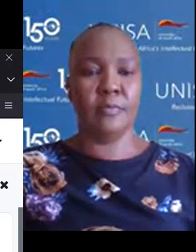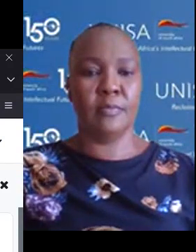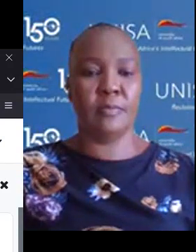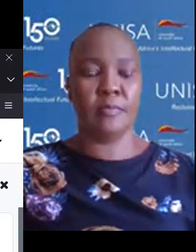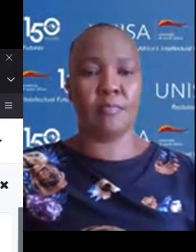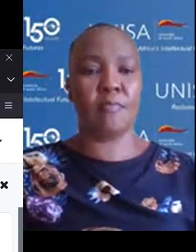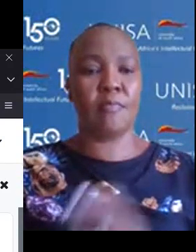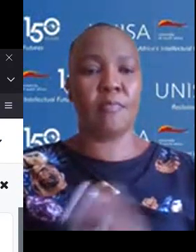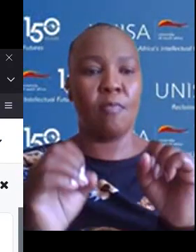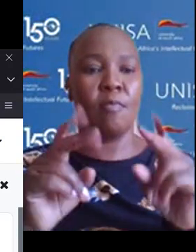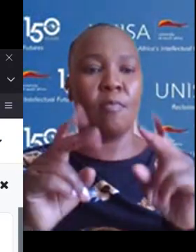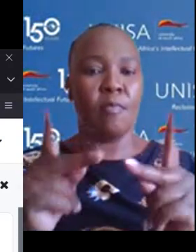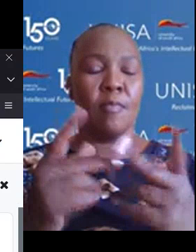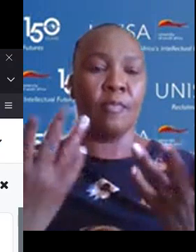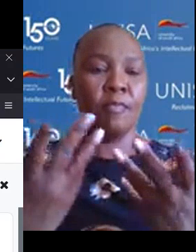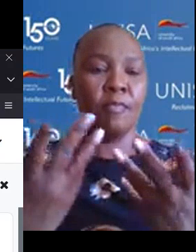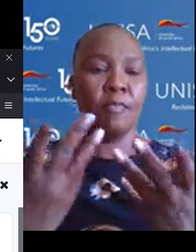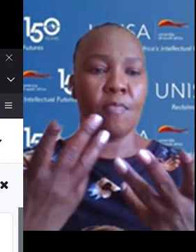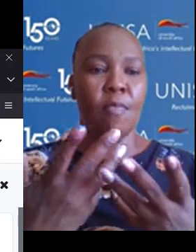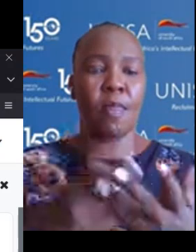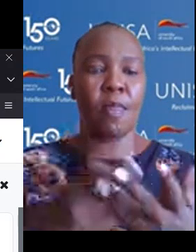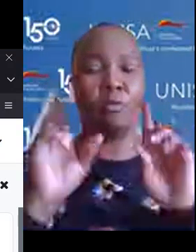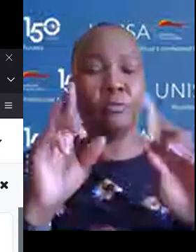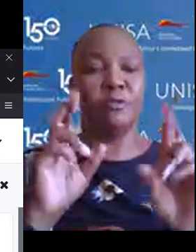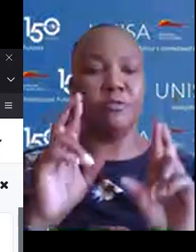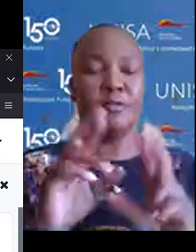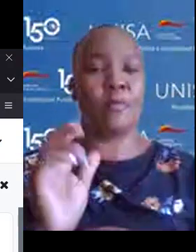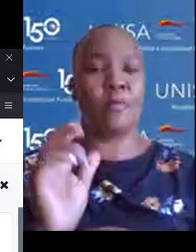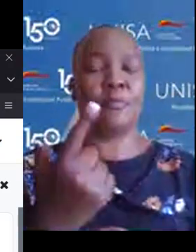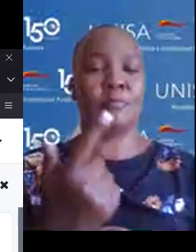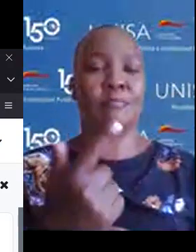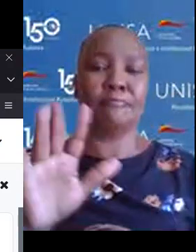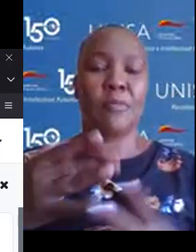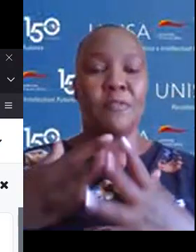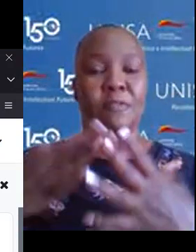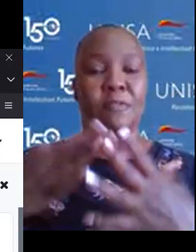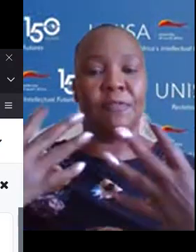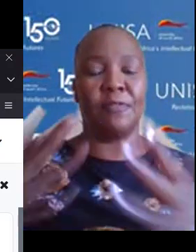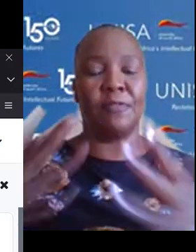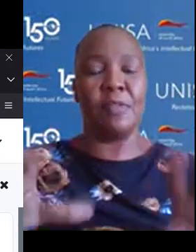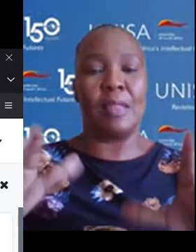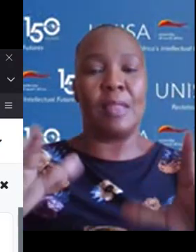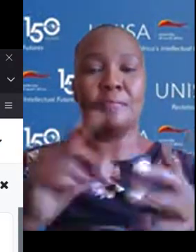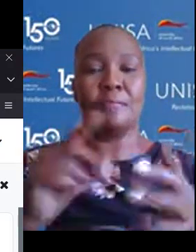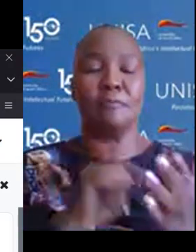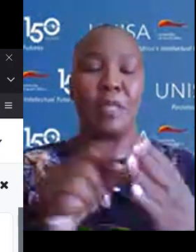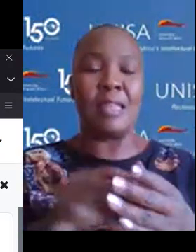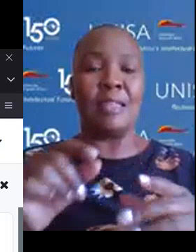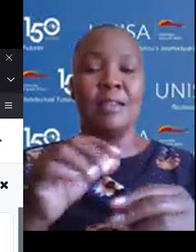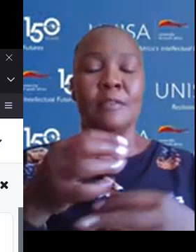Okay, so I take it, hopefully everybody has already completed the survey.